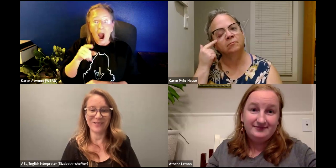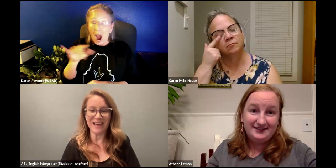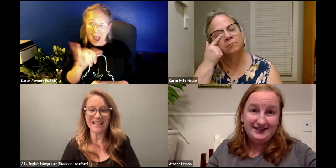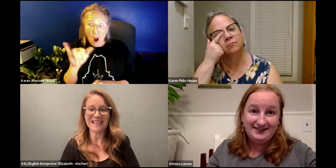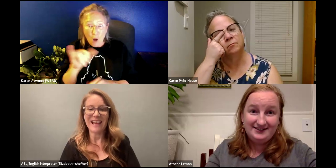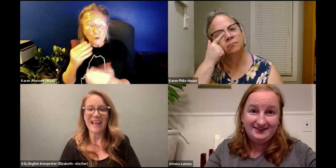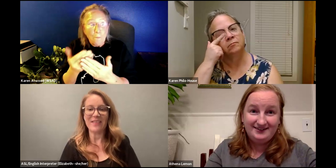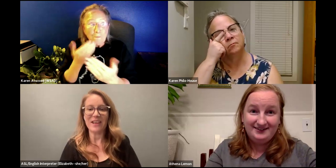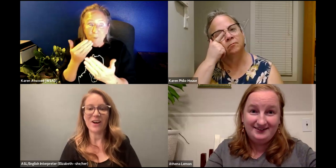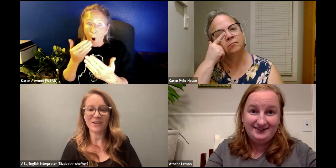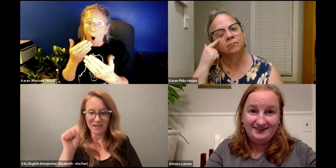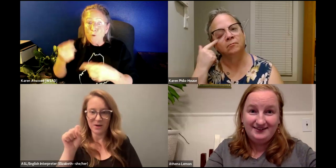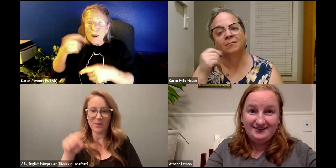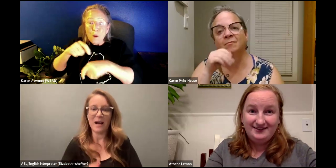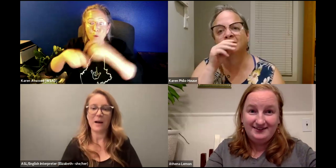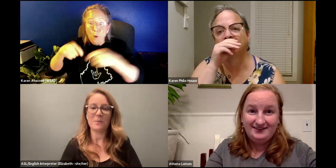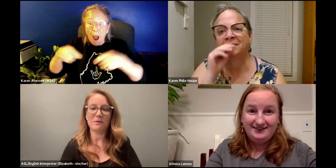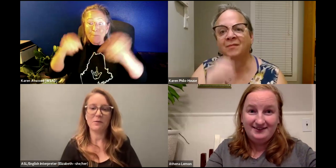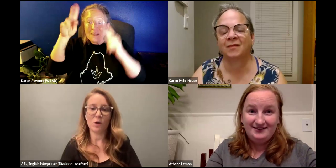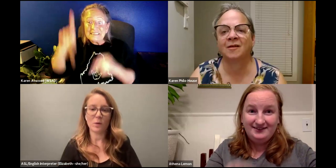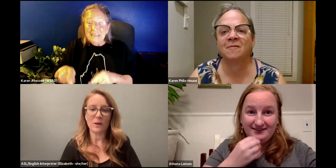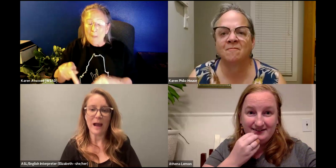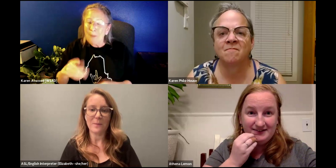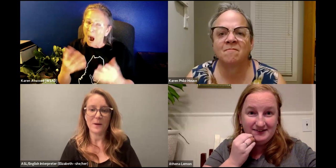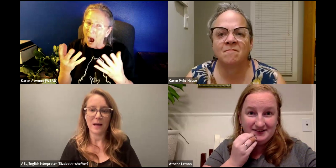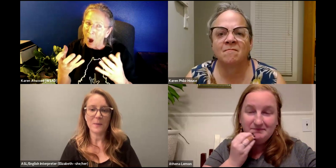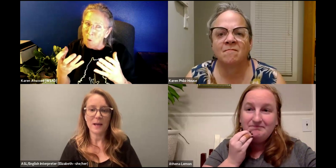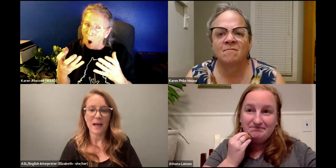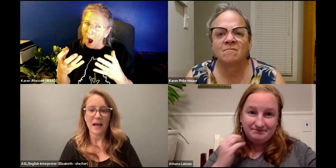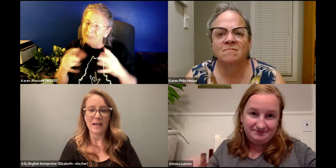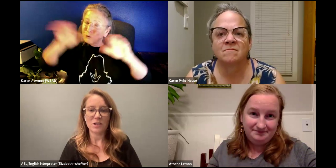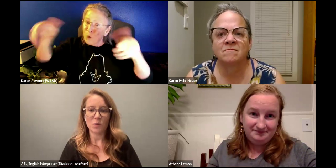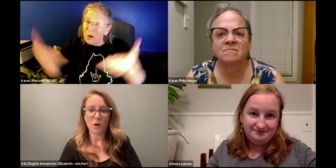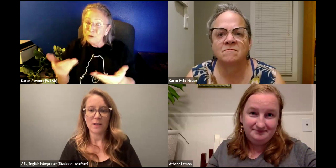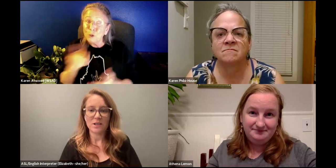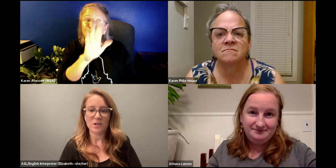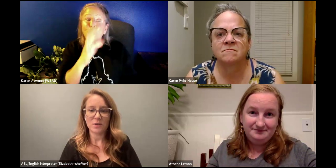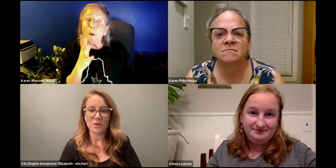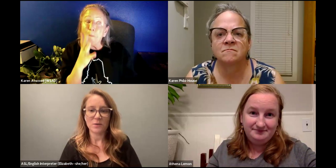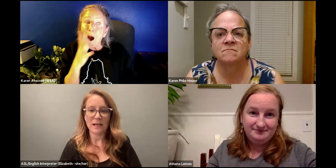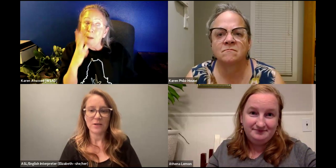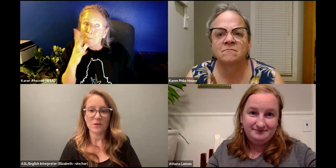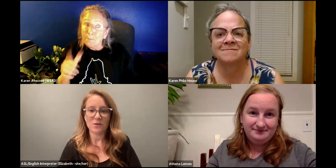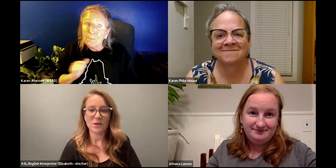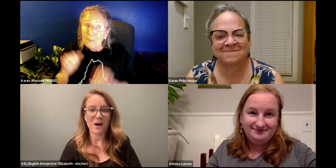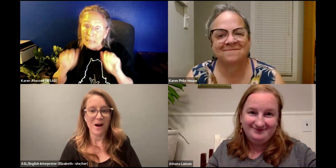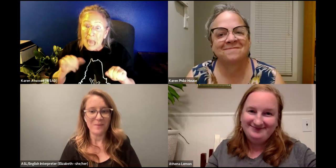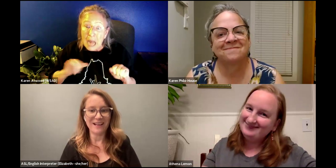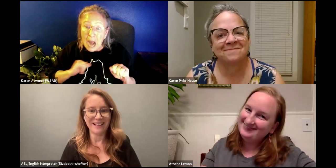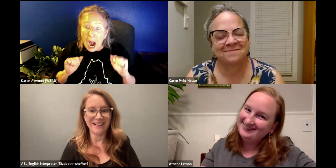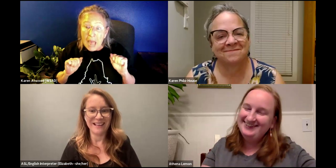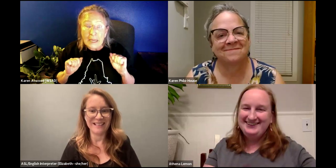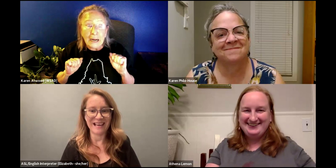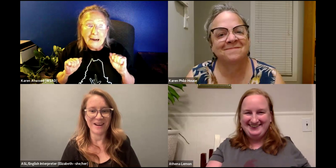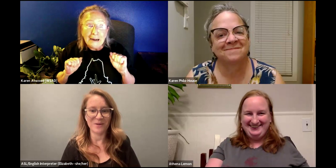please, for that? Yeah. And then also, before we wrap up, I do want to introduce your